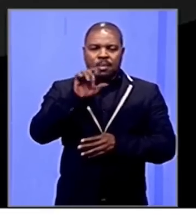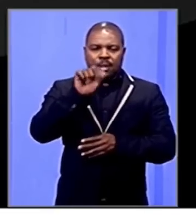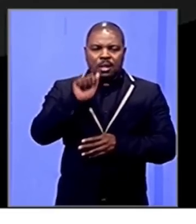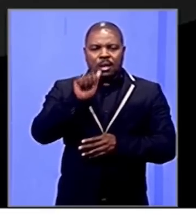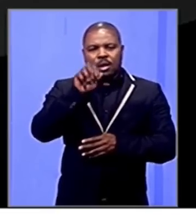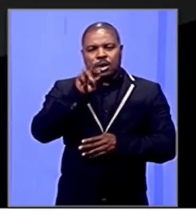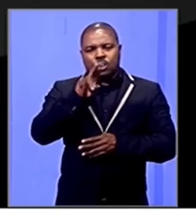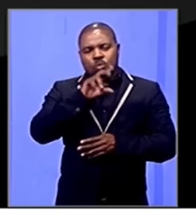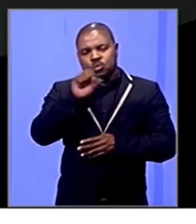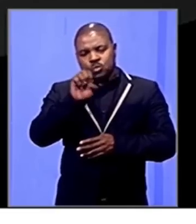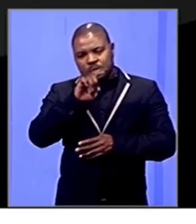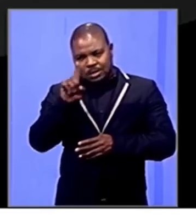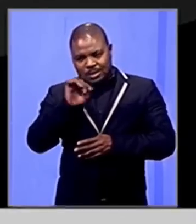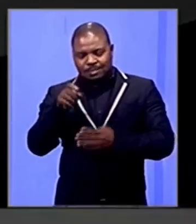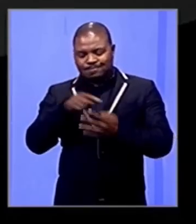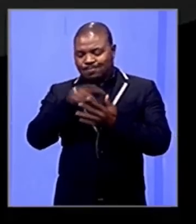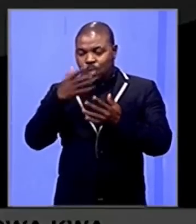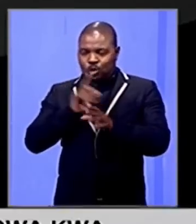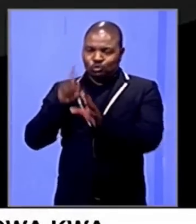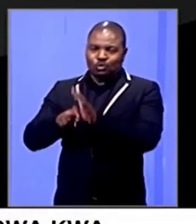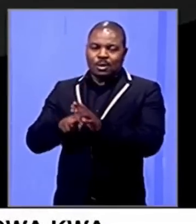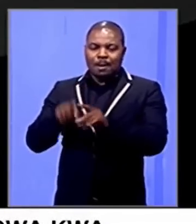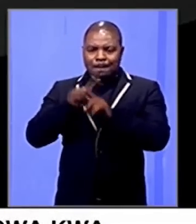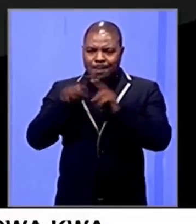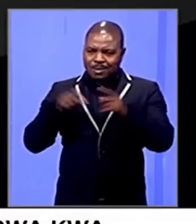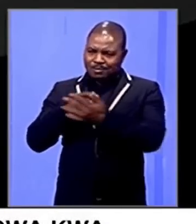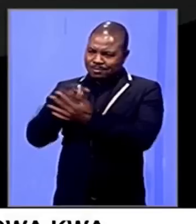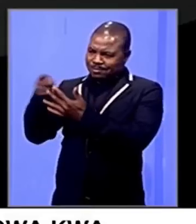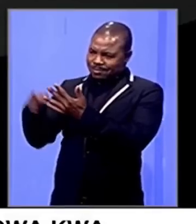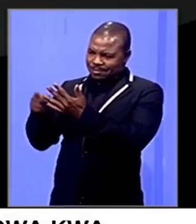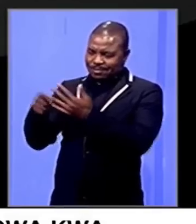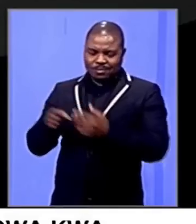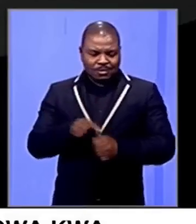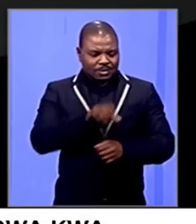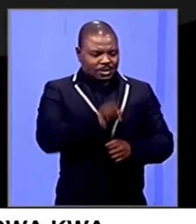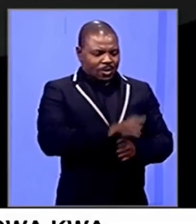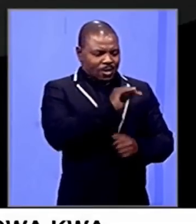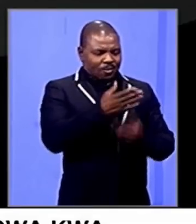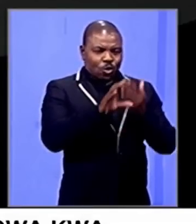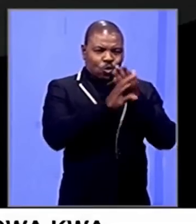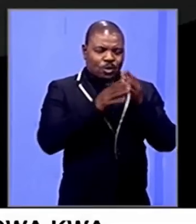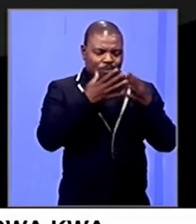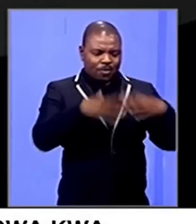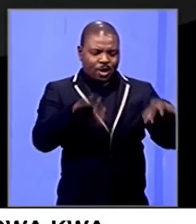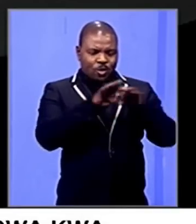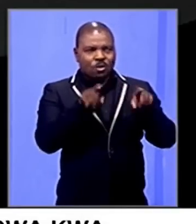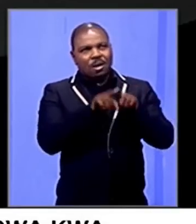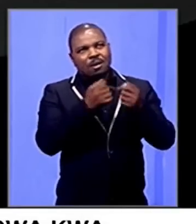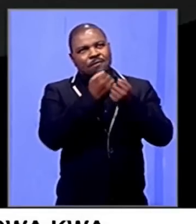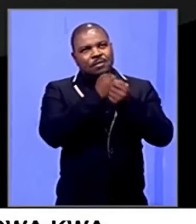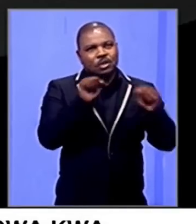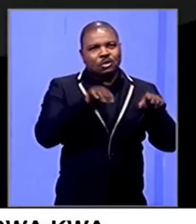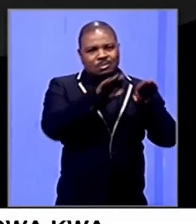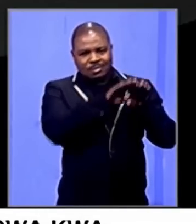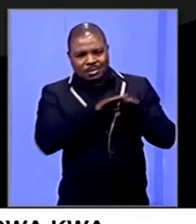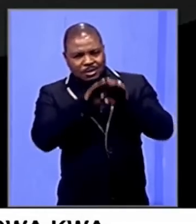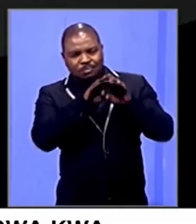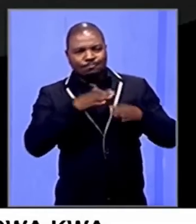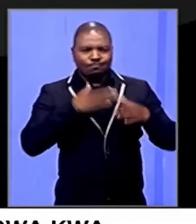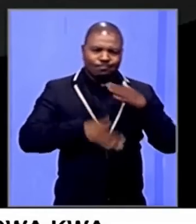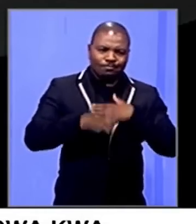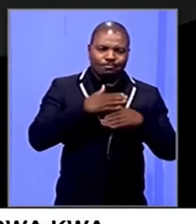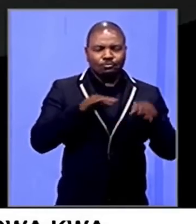nations' values are not congruent with our country's commitment to constitutional values such as freedom, democracy,